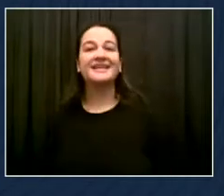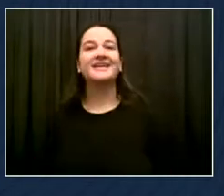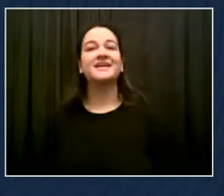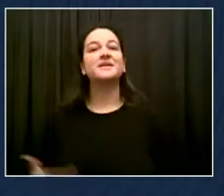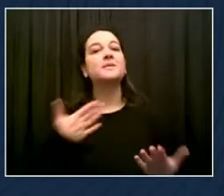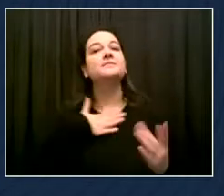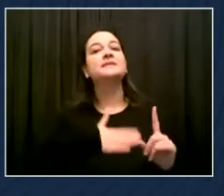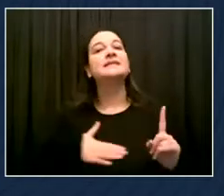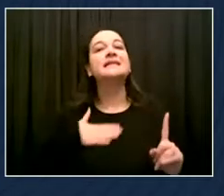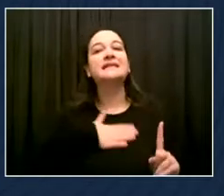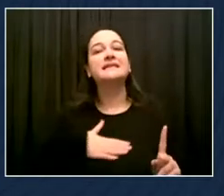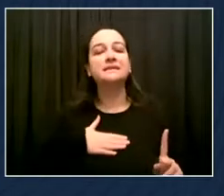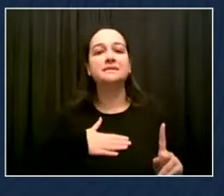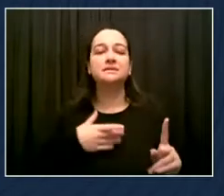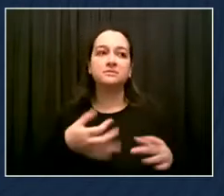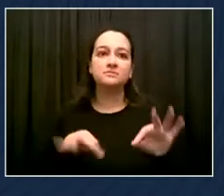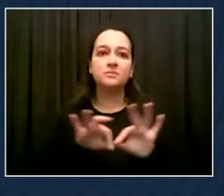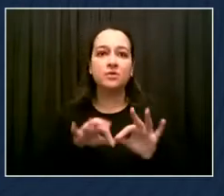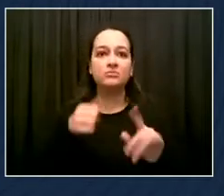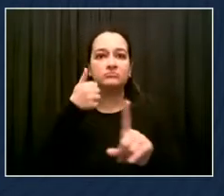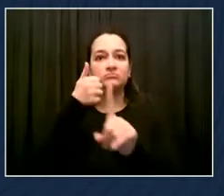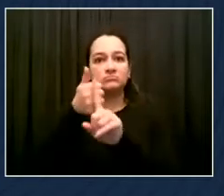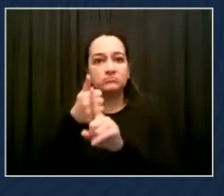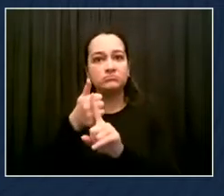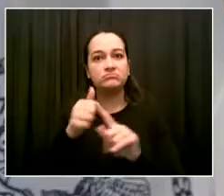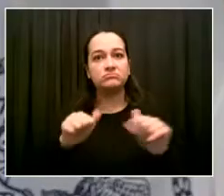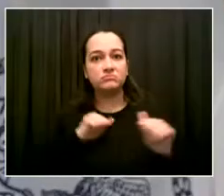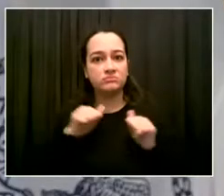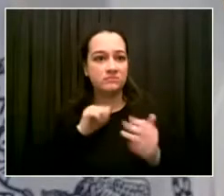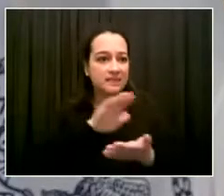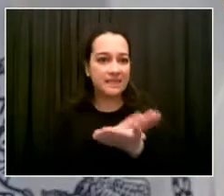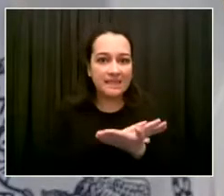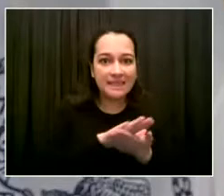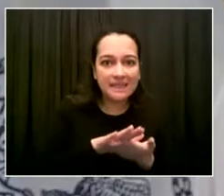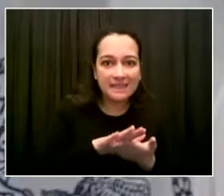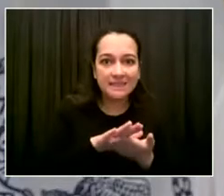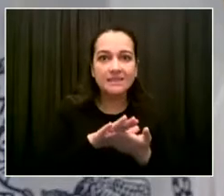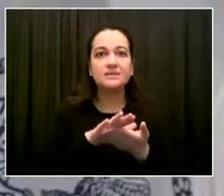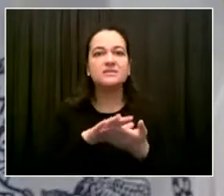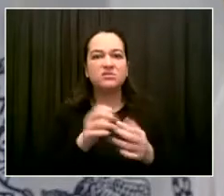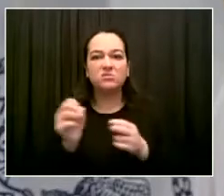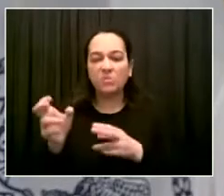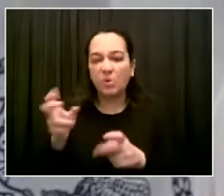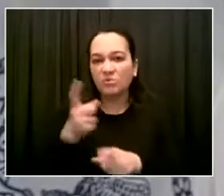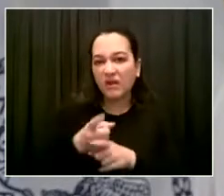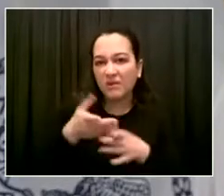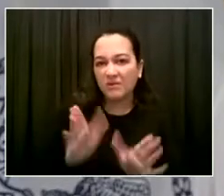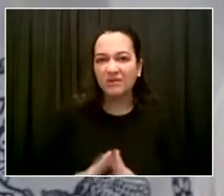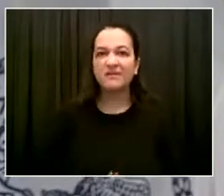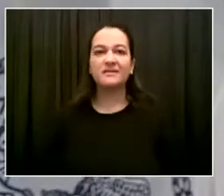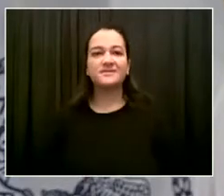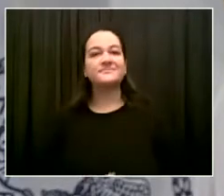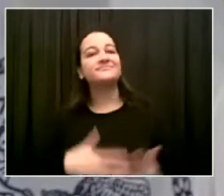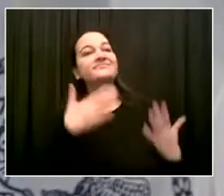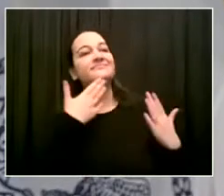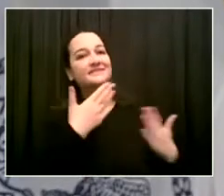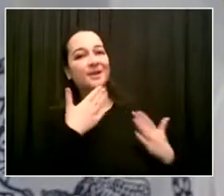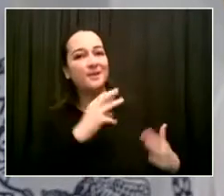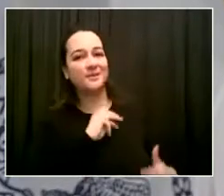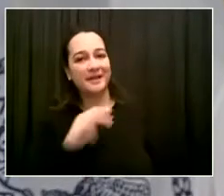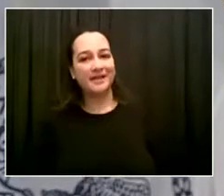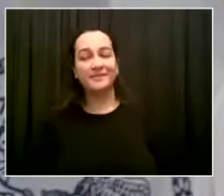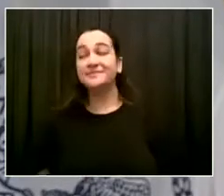I thank you for this, Mr. Mayor. Thank you, Council Member. Thank you for pushing hard for this to come back, and we're really happy it's